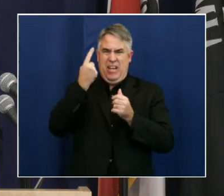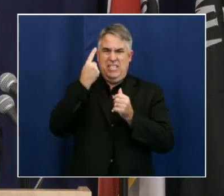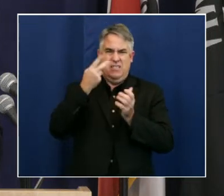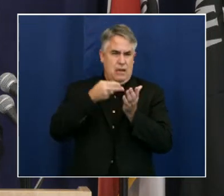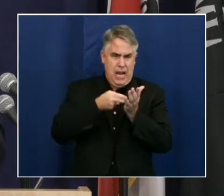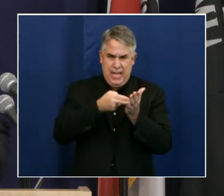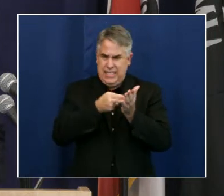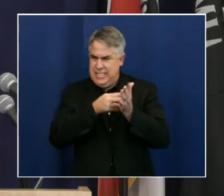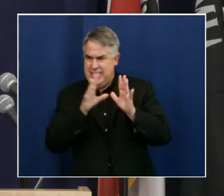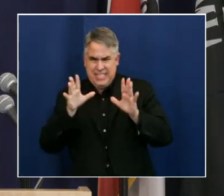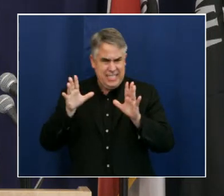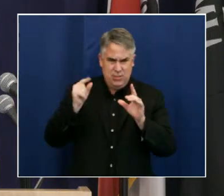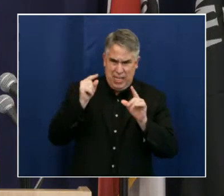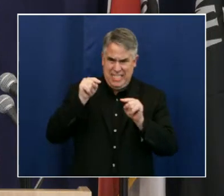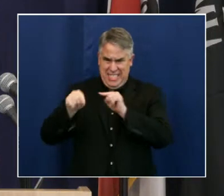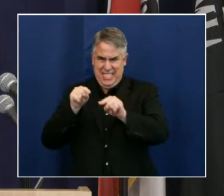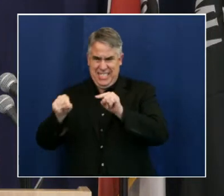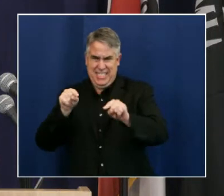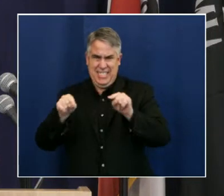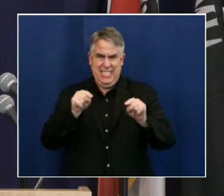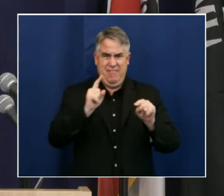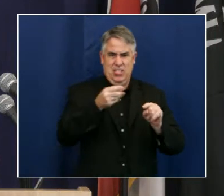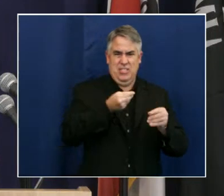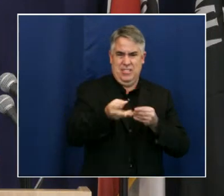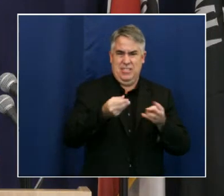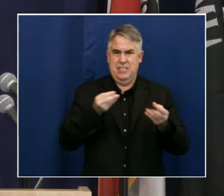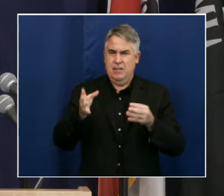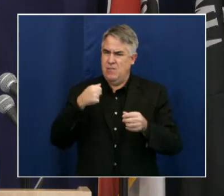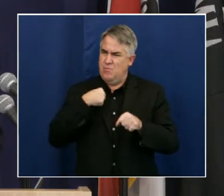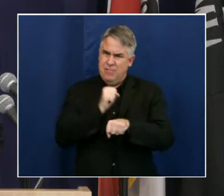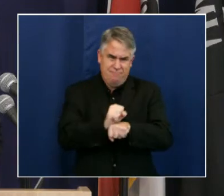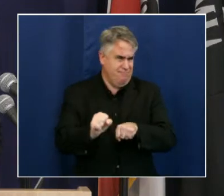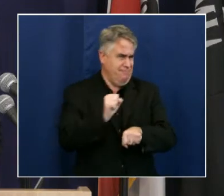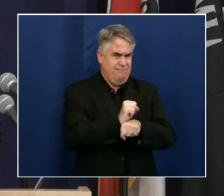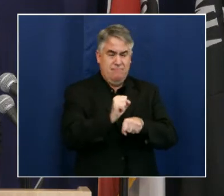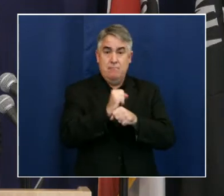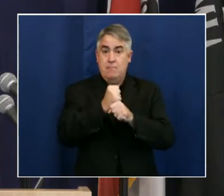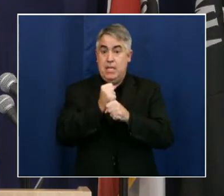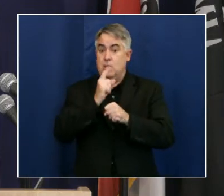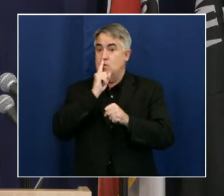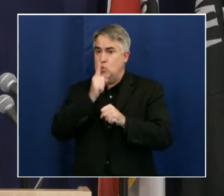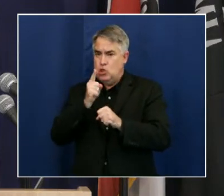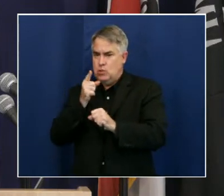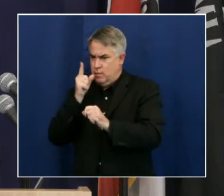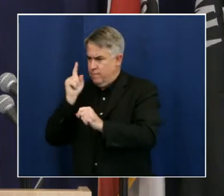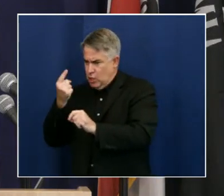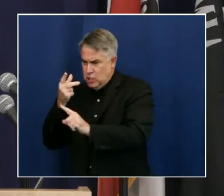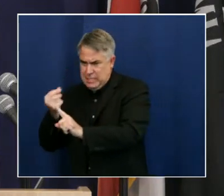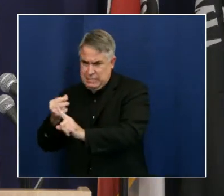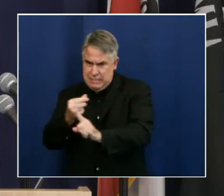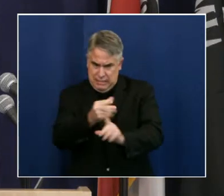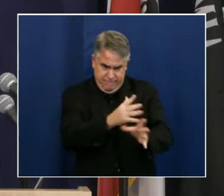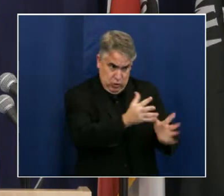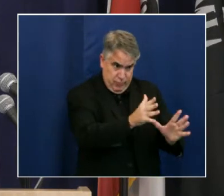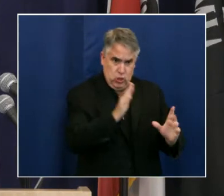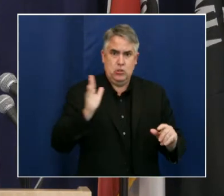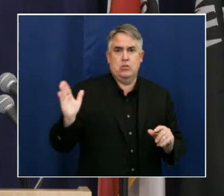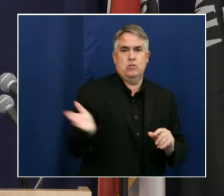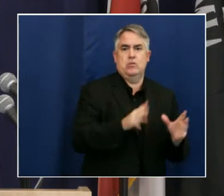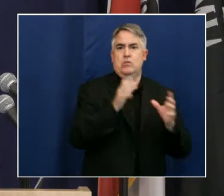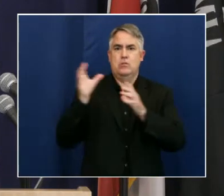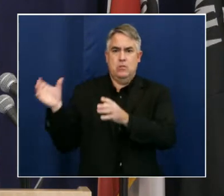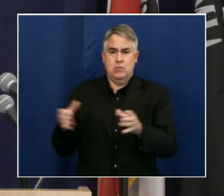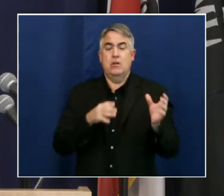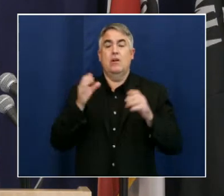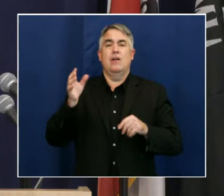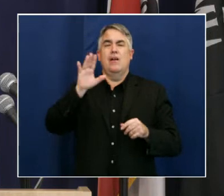excitement and the tremendous amount of work that's being put into doing everything we can to get them out there. But also, again, being very realistic with the public about